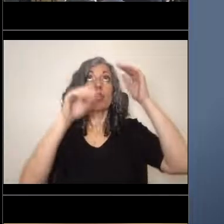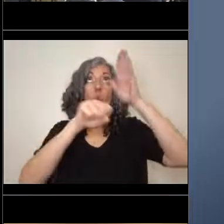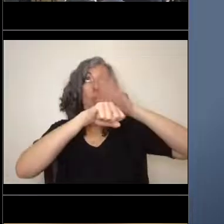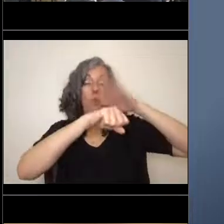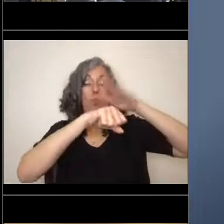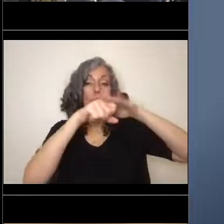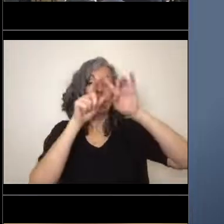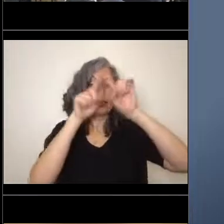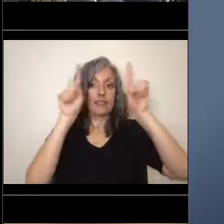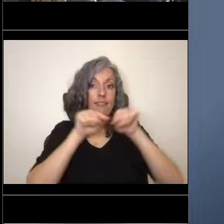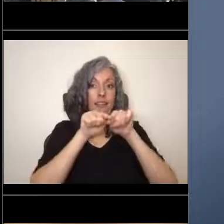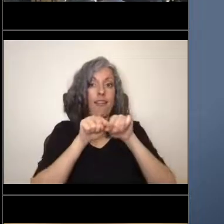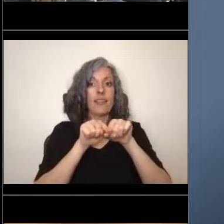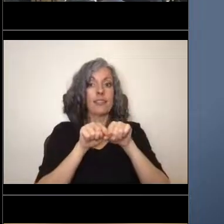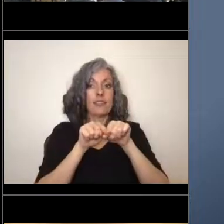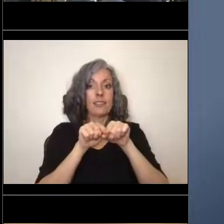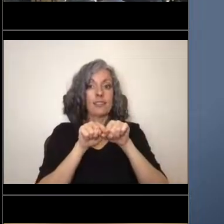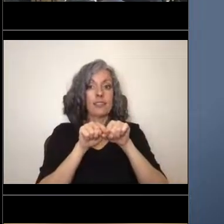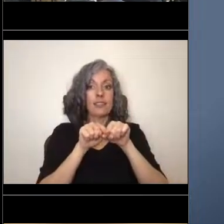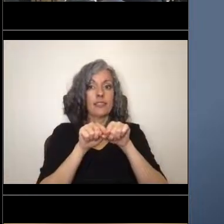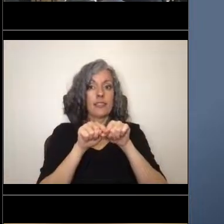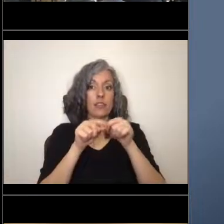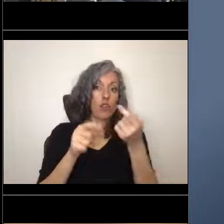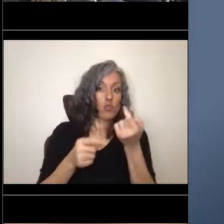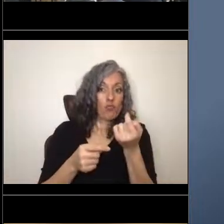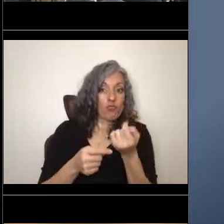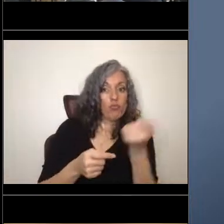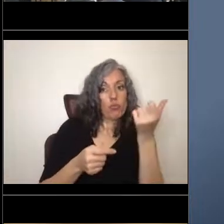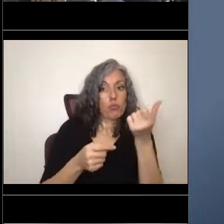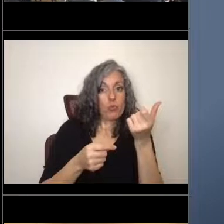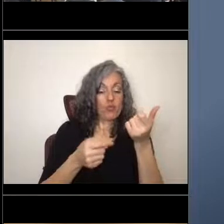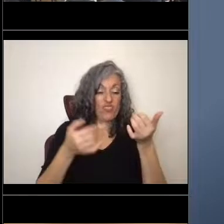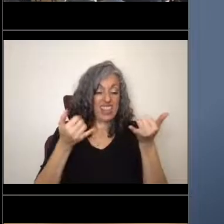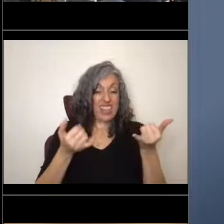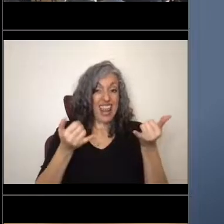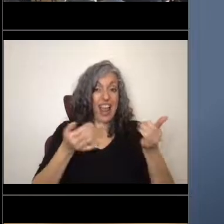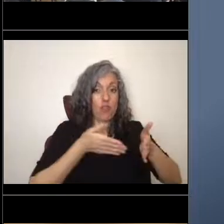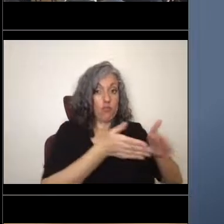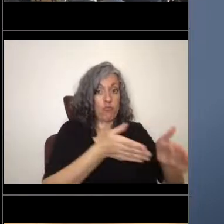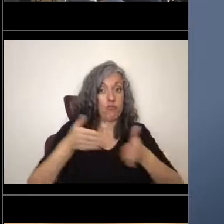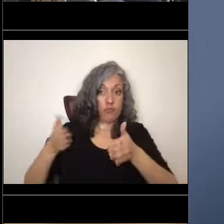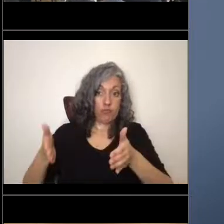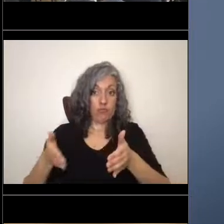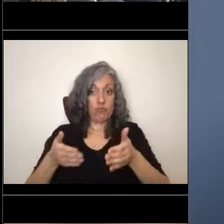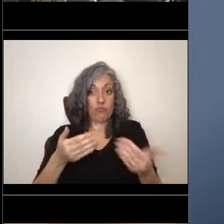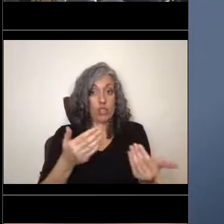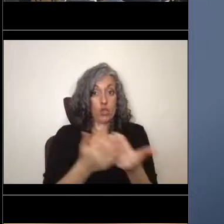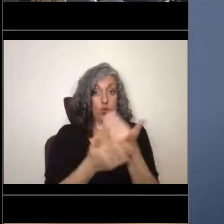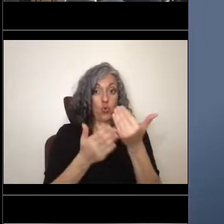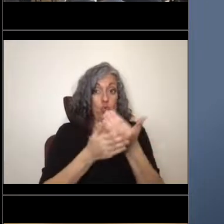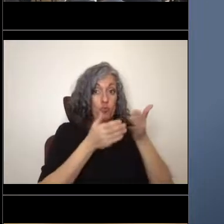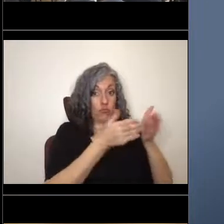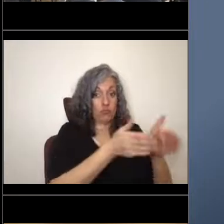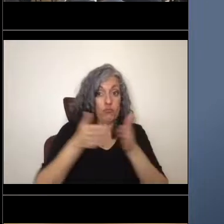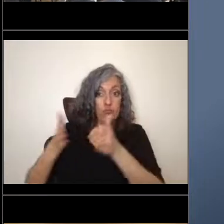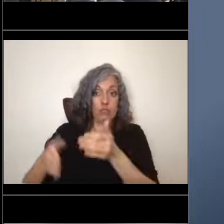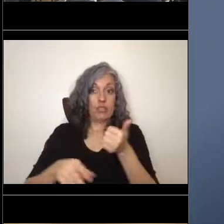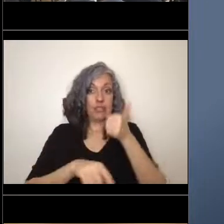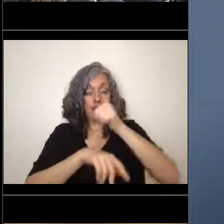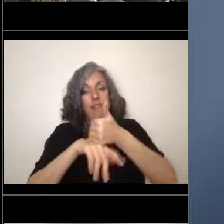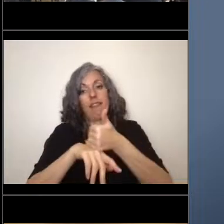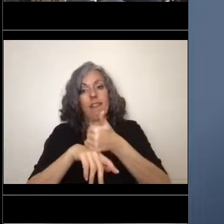recommended, and remove and replace existing guardrail and end treatments. This project is expected to provide benefits such as